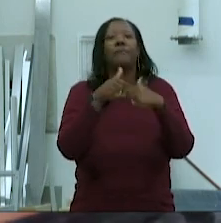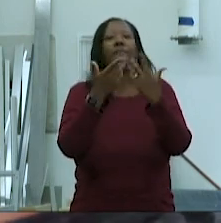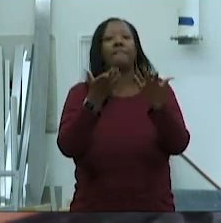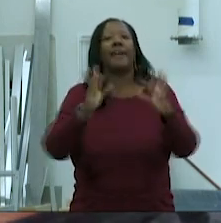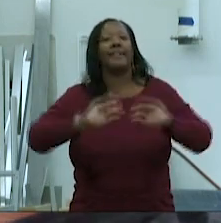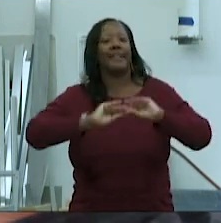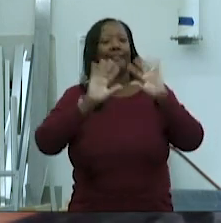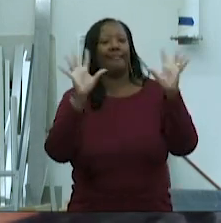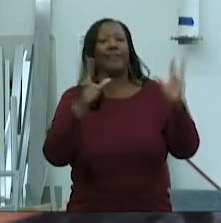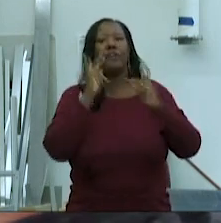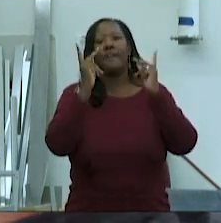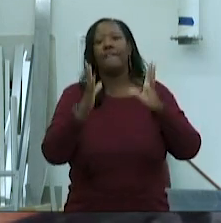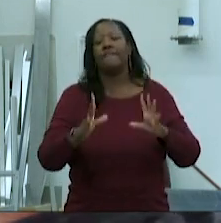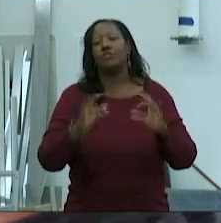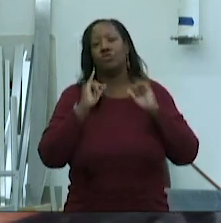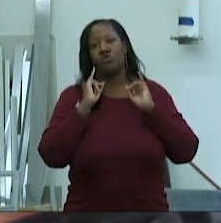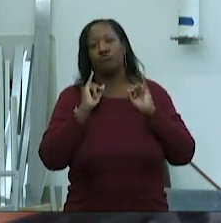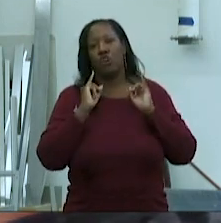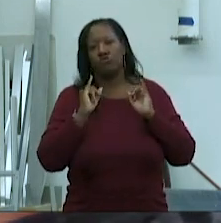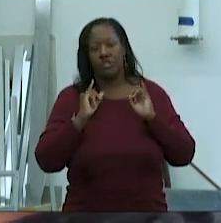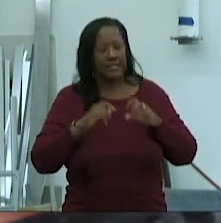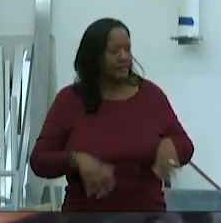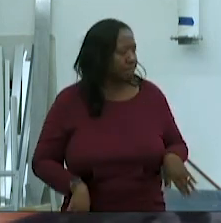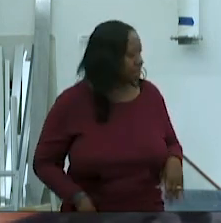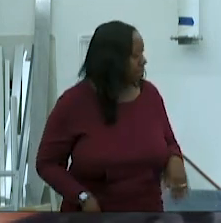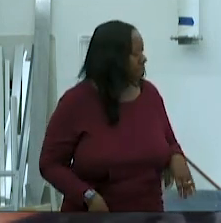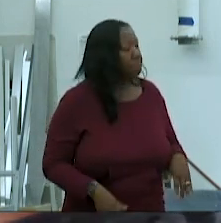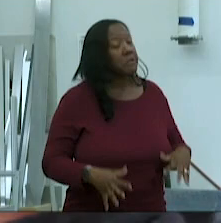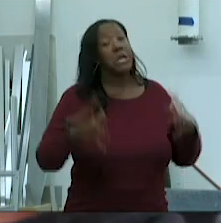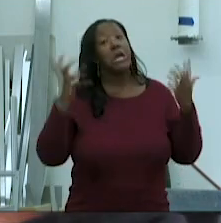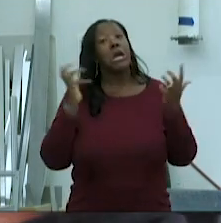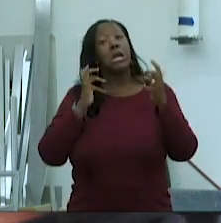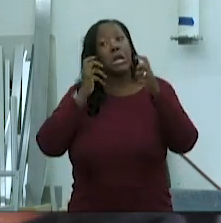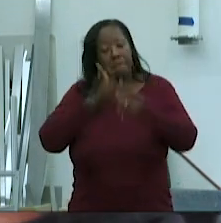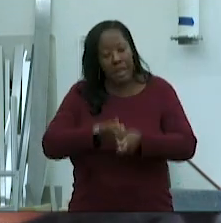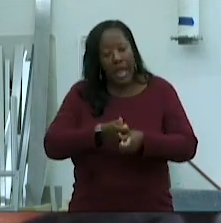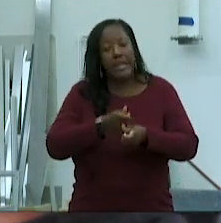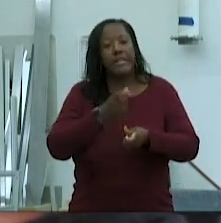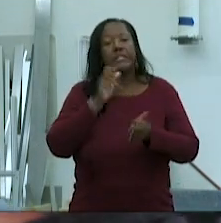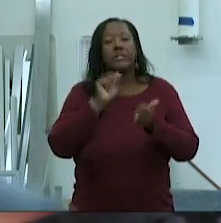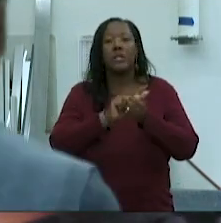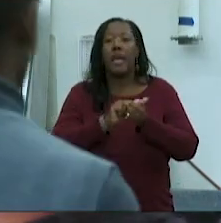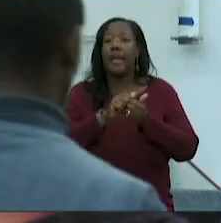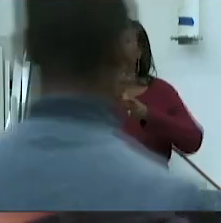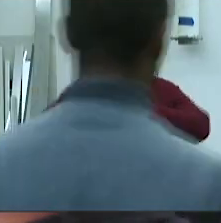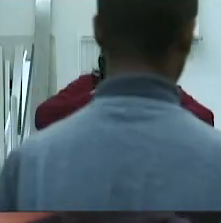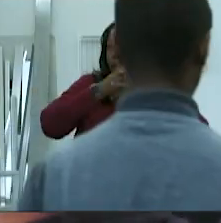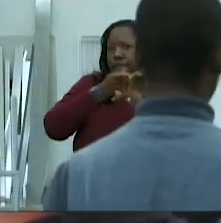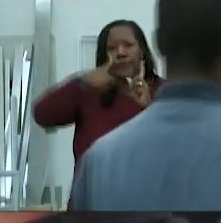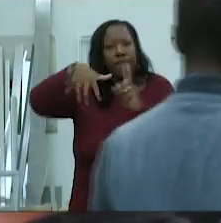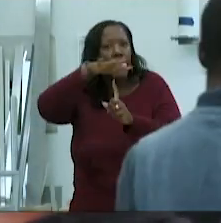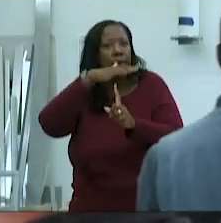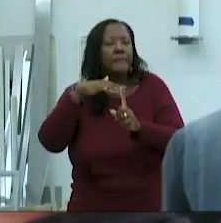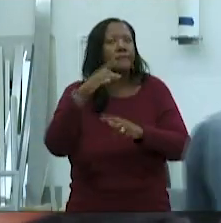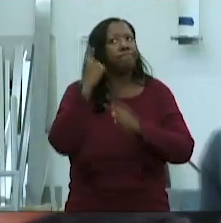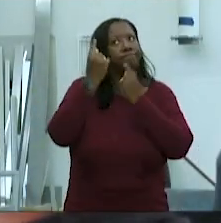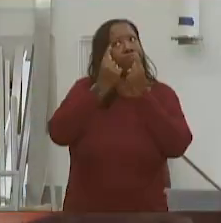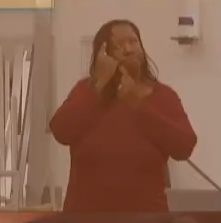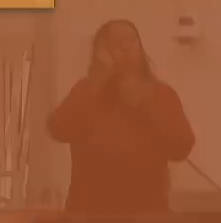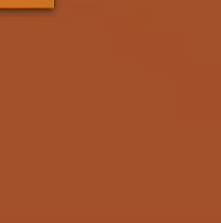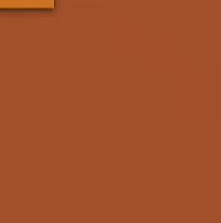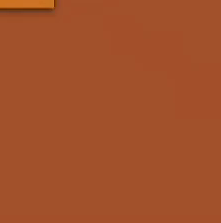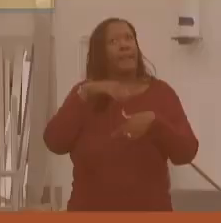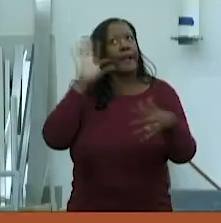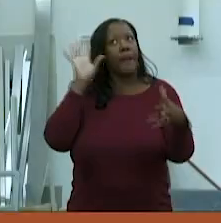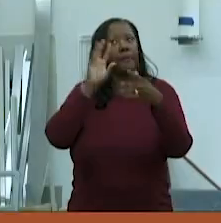instructions. Compliance with accessibility standards, careful environmental consideration, and comprehensive life cycle